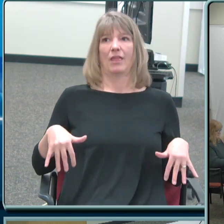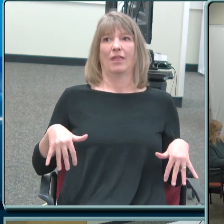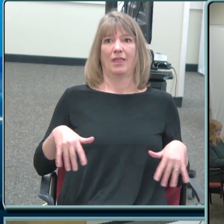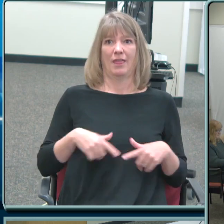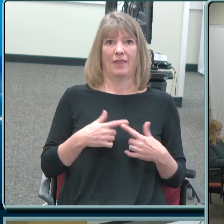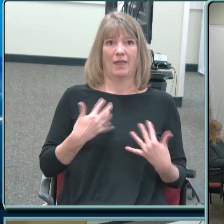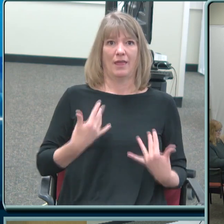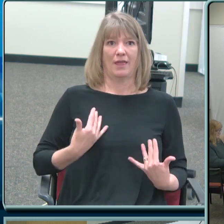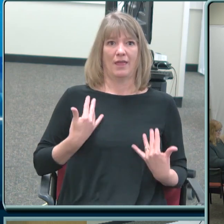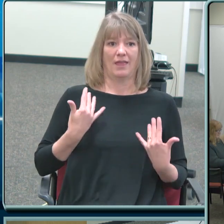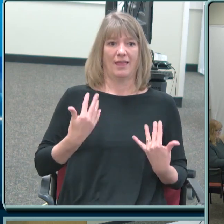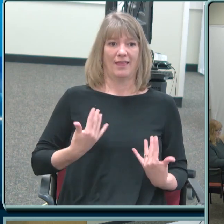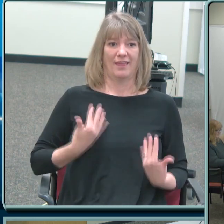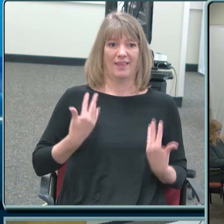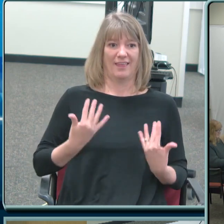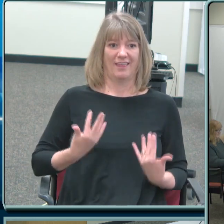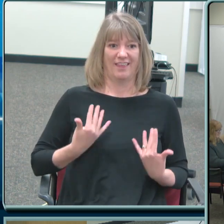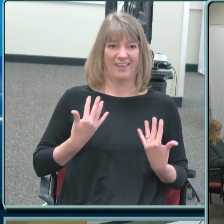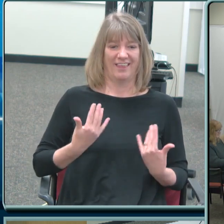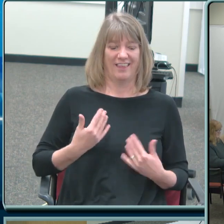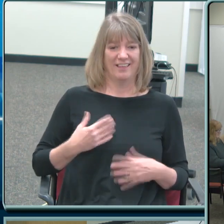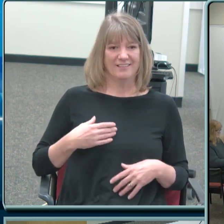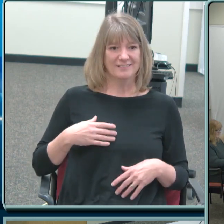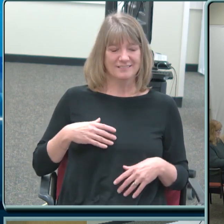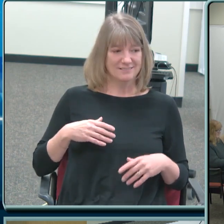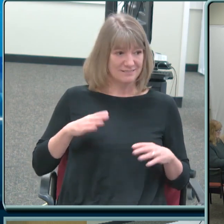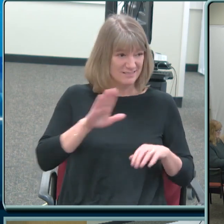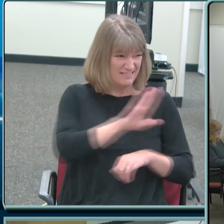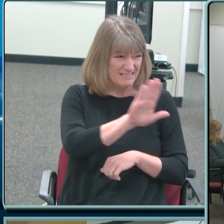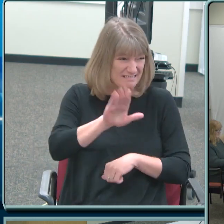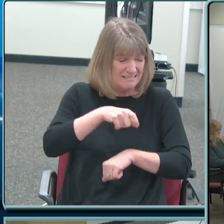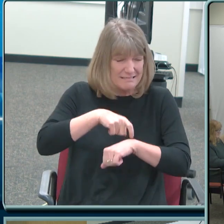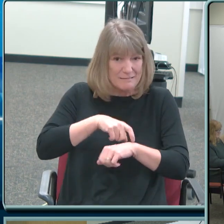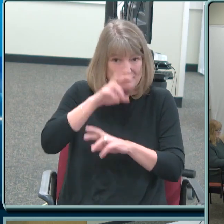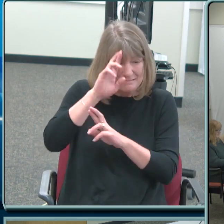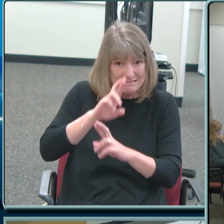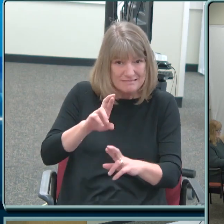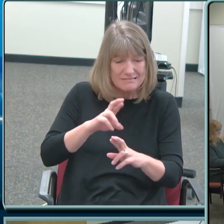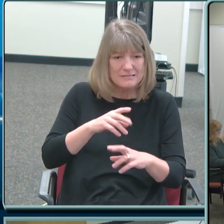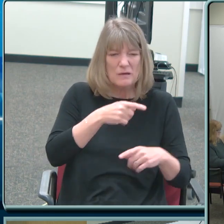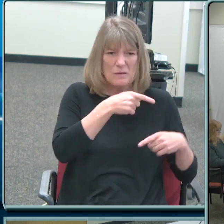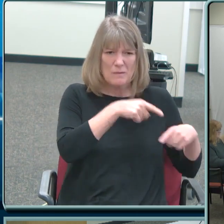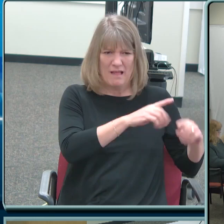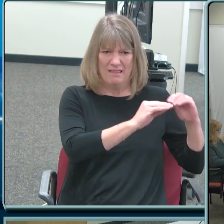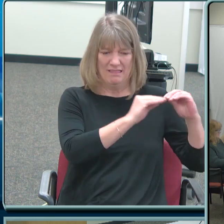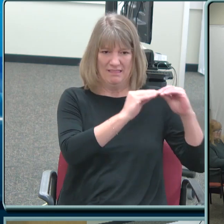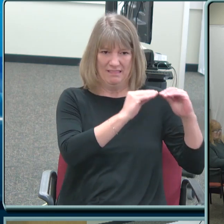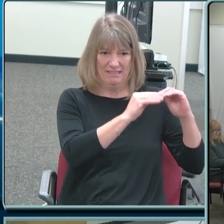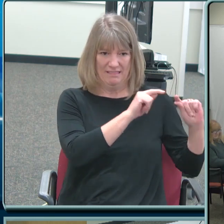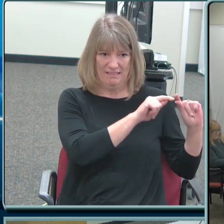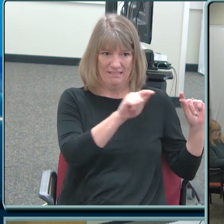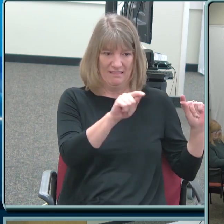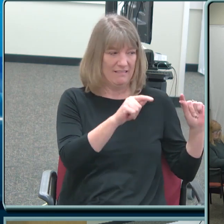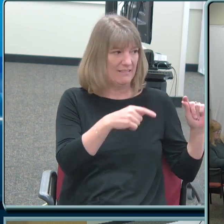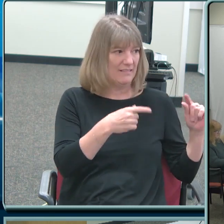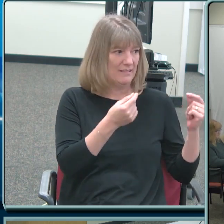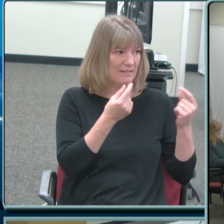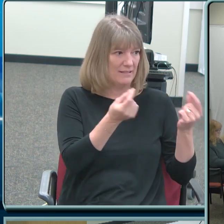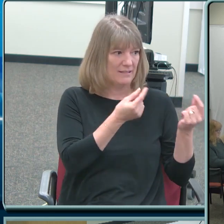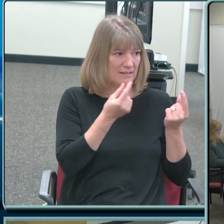limbo. We want to be respectful of everyone's time, and as they're working on that, I know